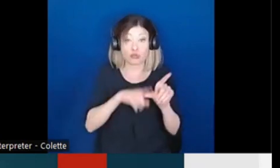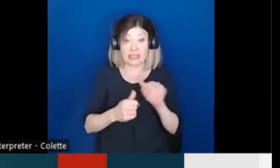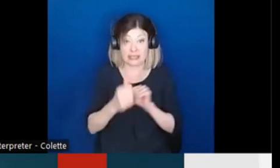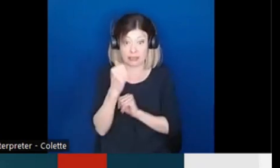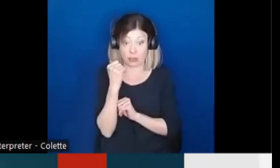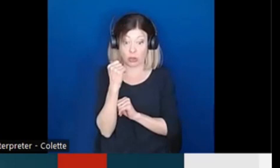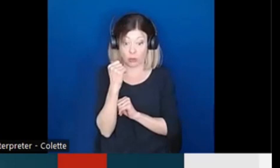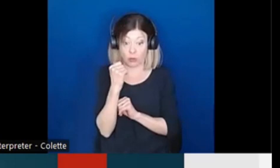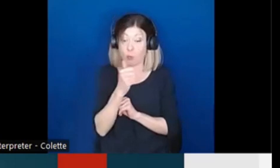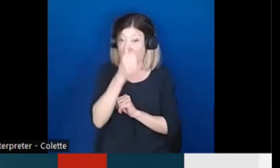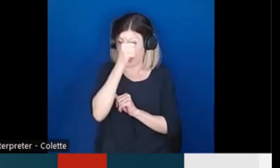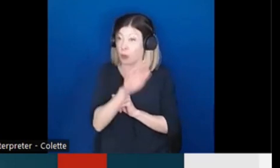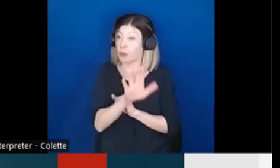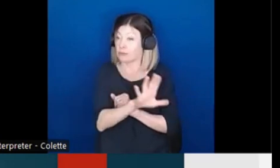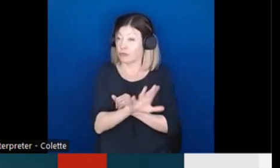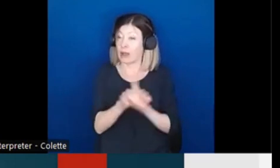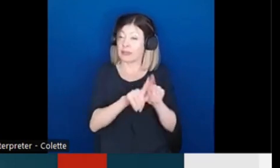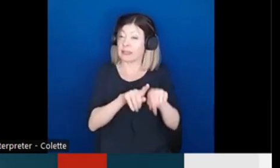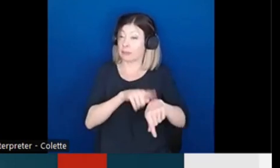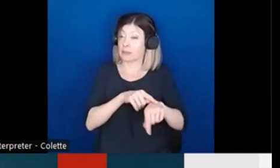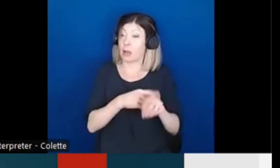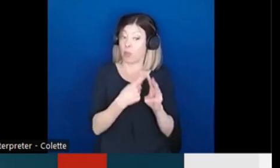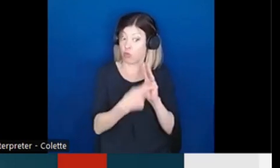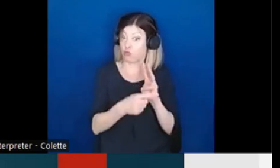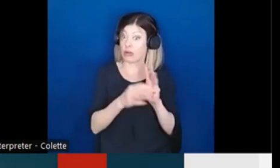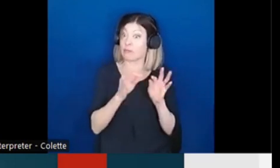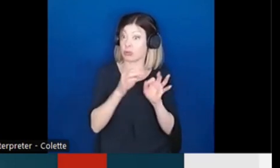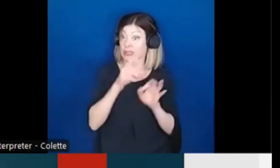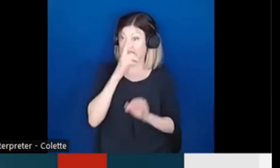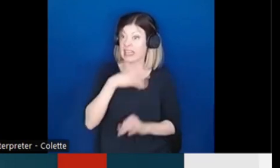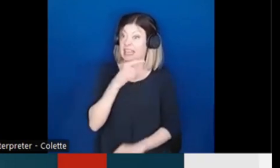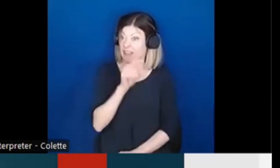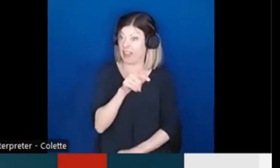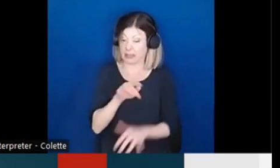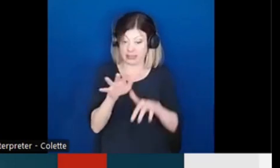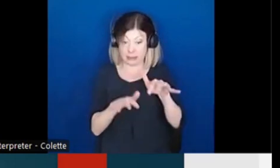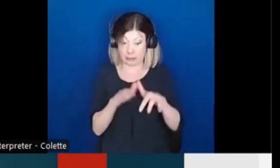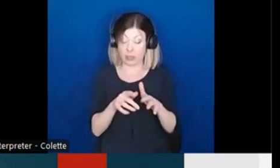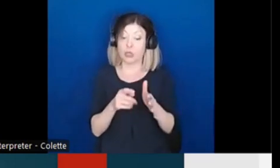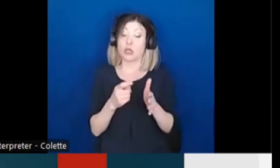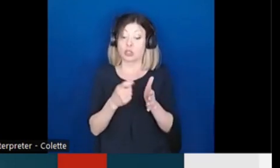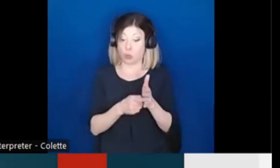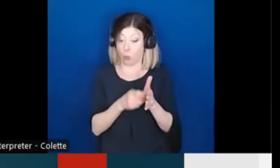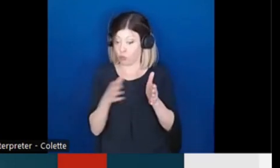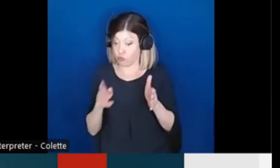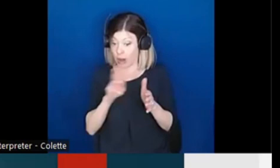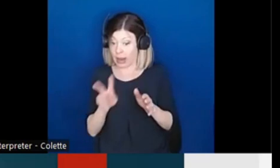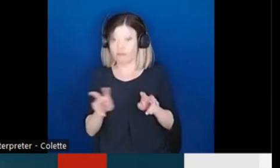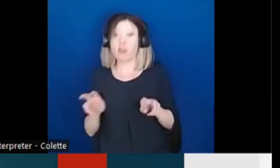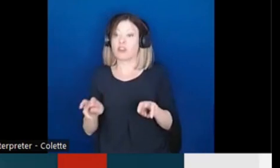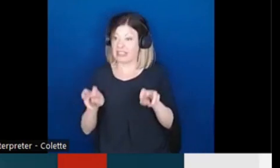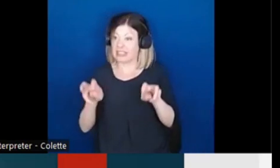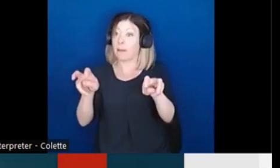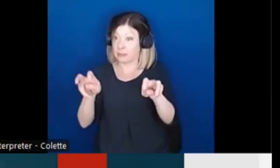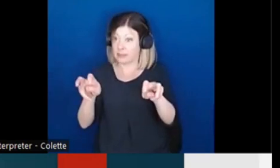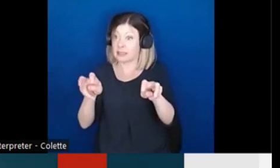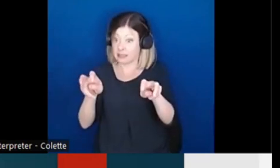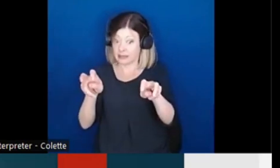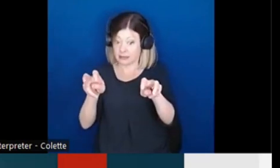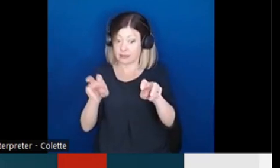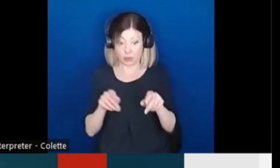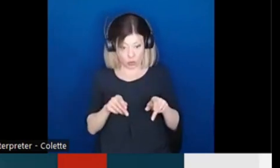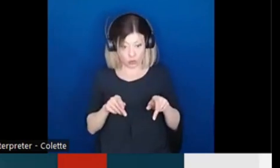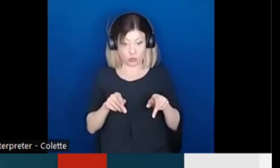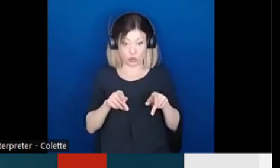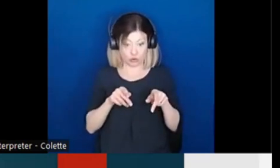Brontes would recognise it. So you can see the steps on the right, the two in both images, the structure, kind of the street.